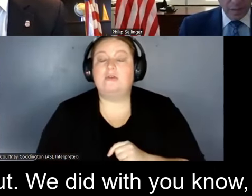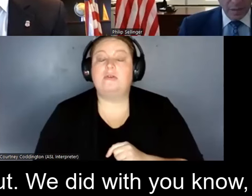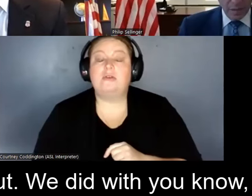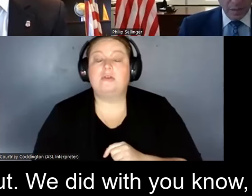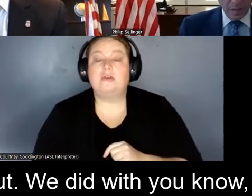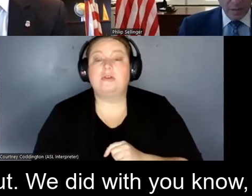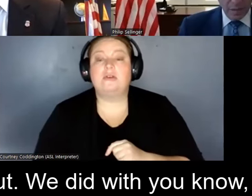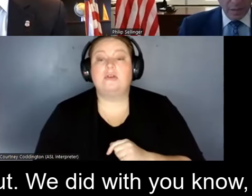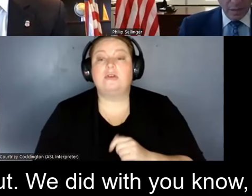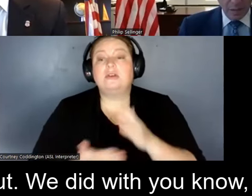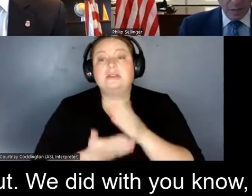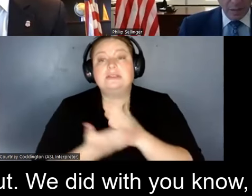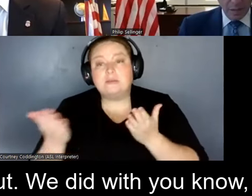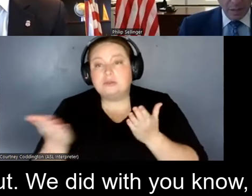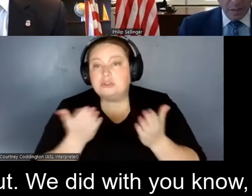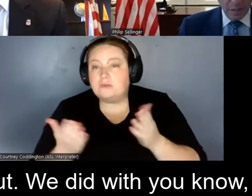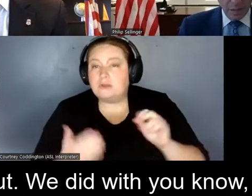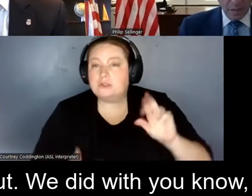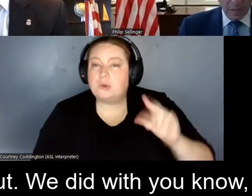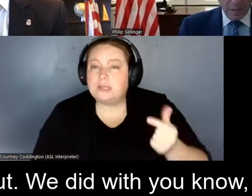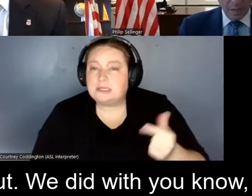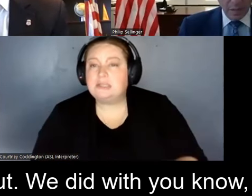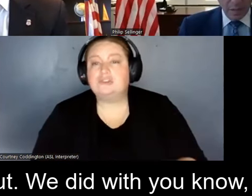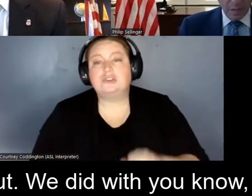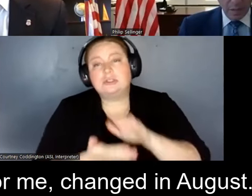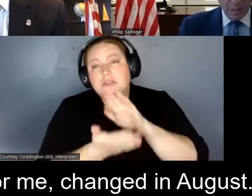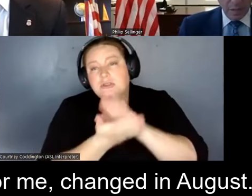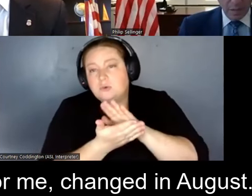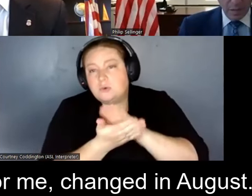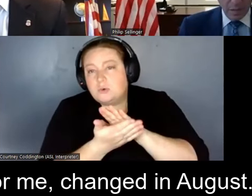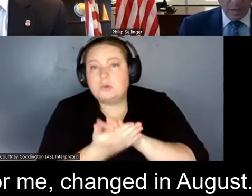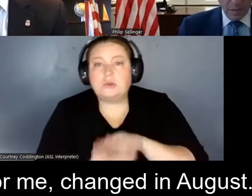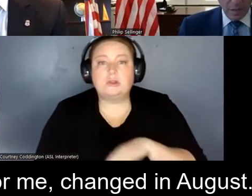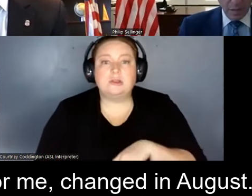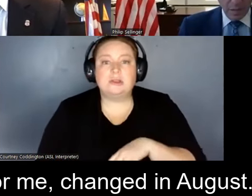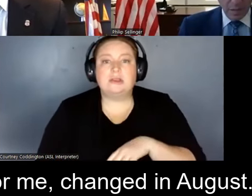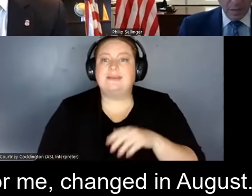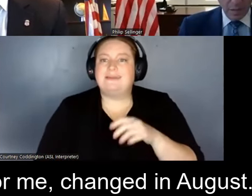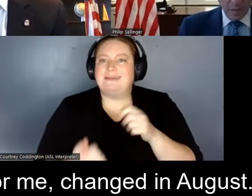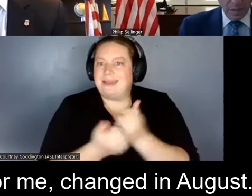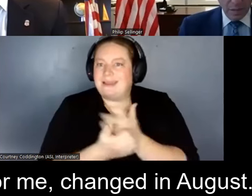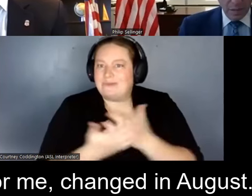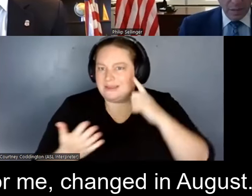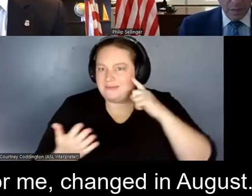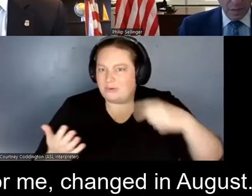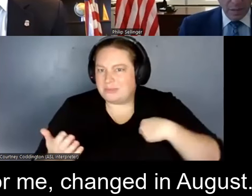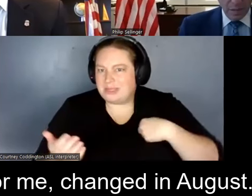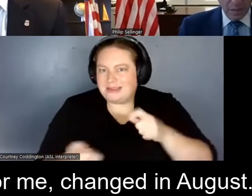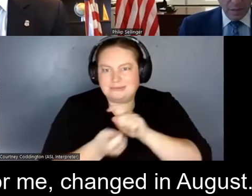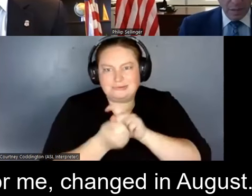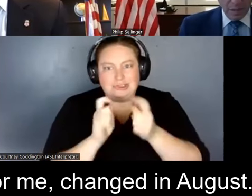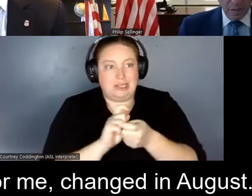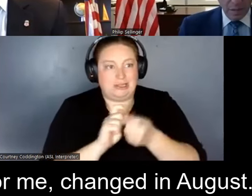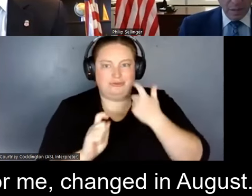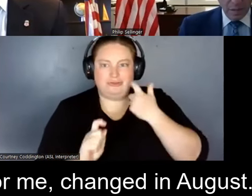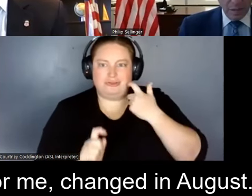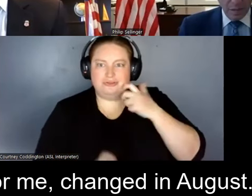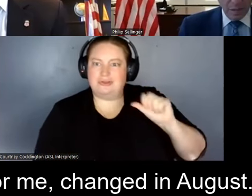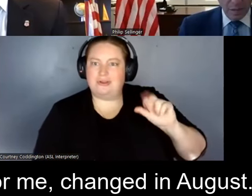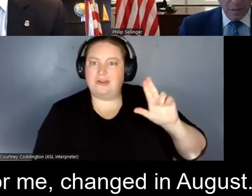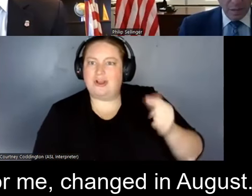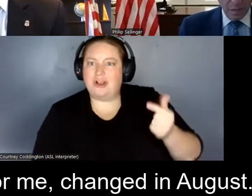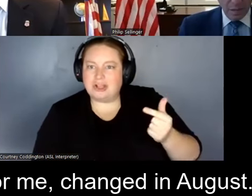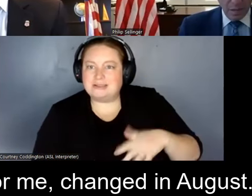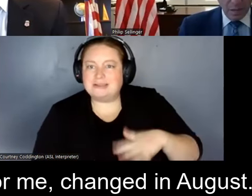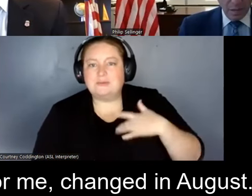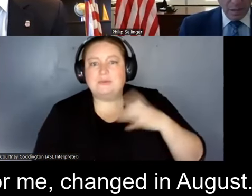some service organization, a school. And then everything, at least for me, changed in August when we had the